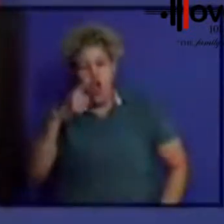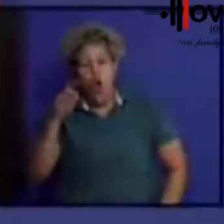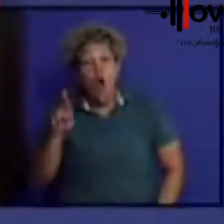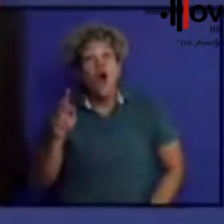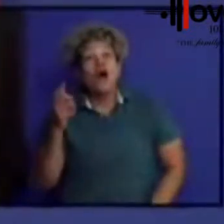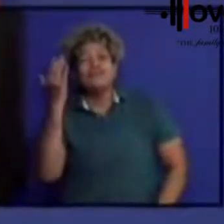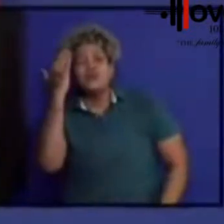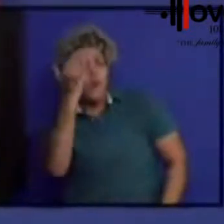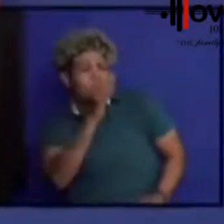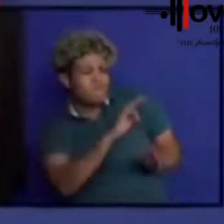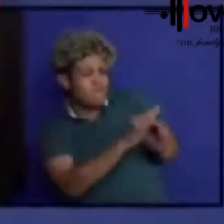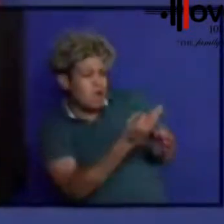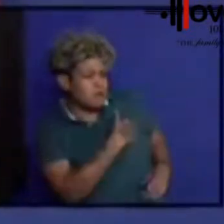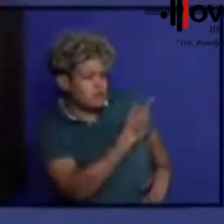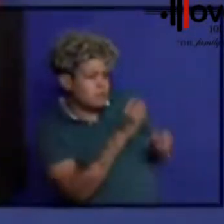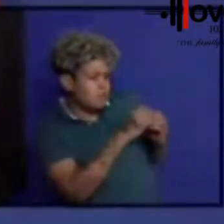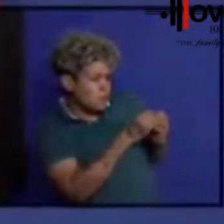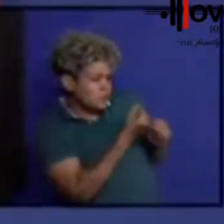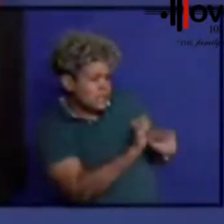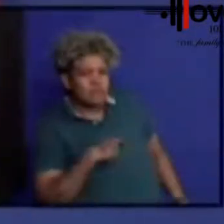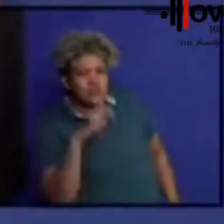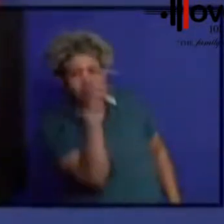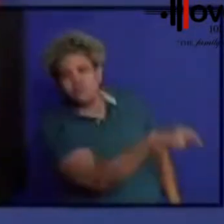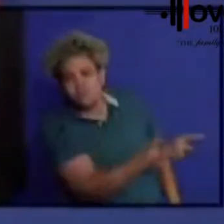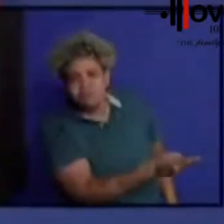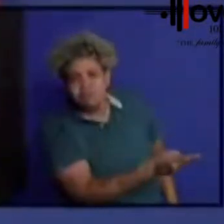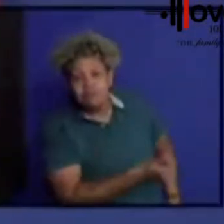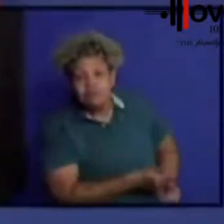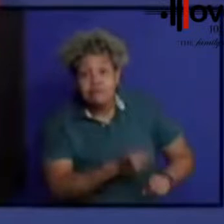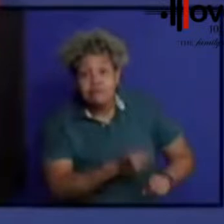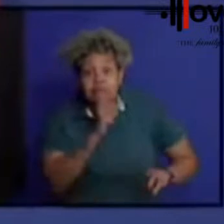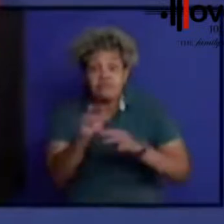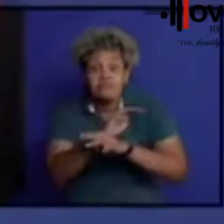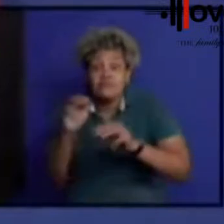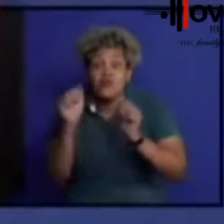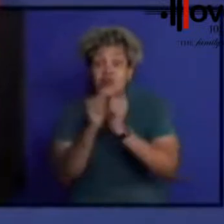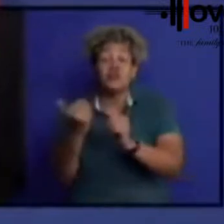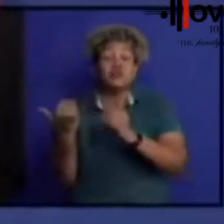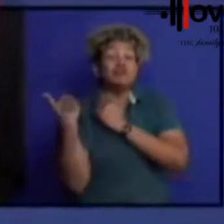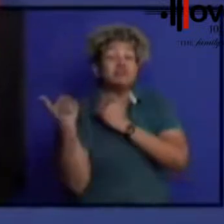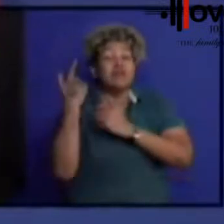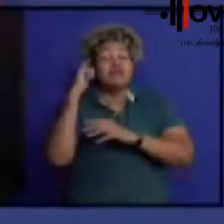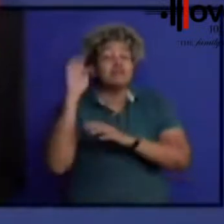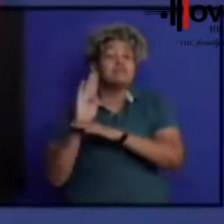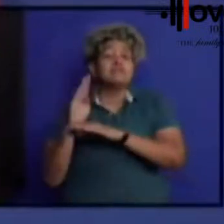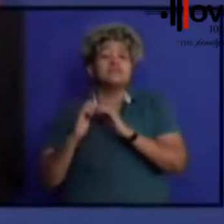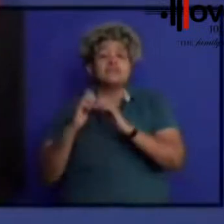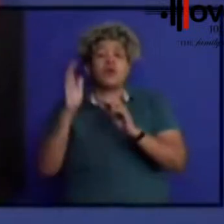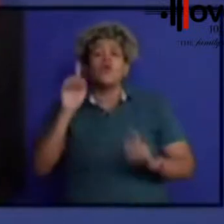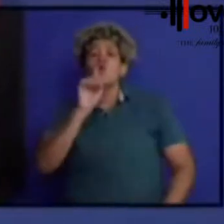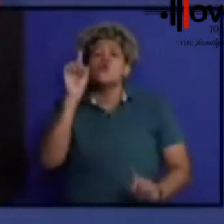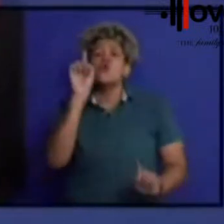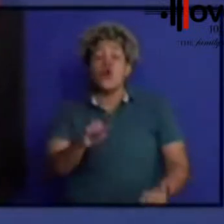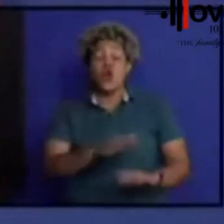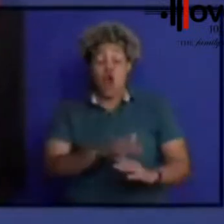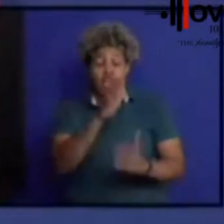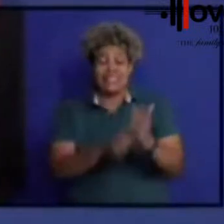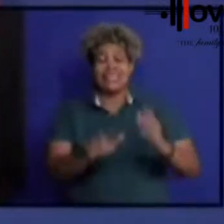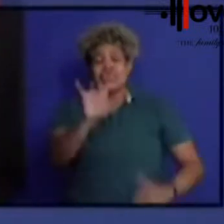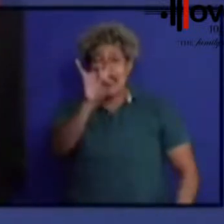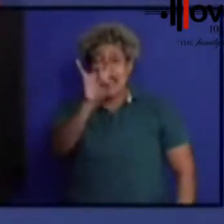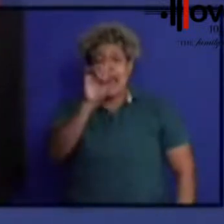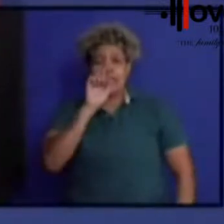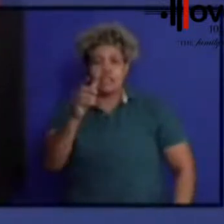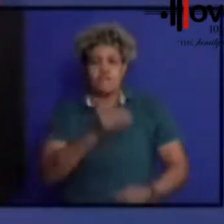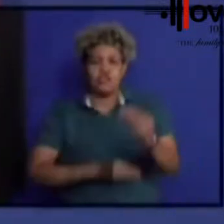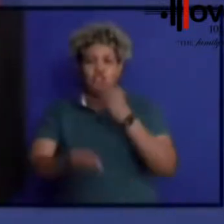ground. The Minister with responsibility for commerce will also make an order under Section 8 of the Trade